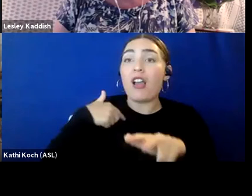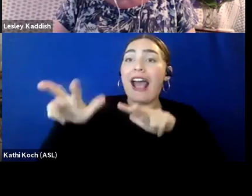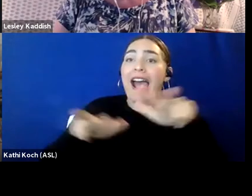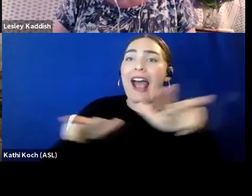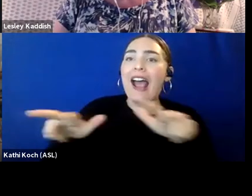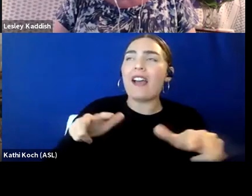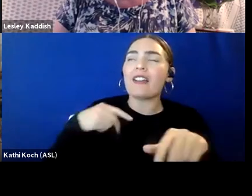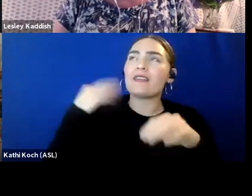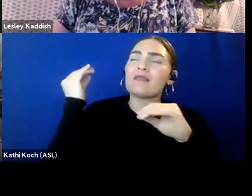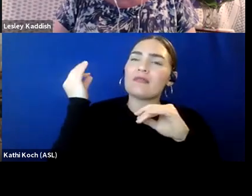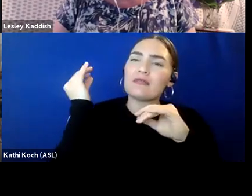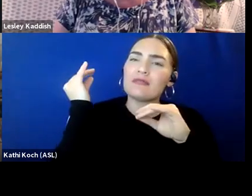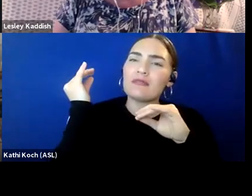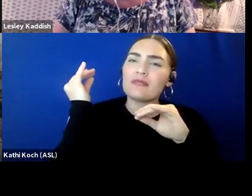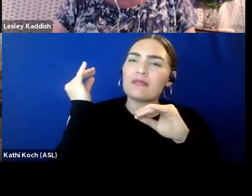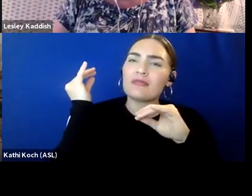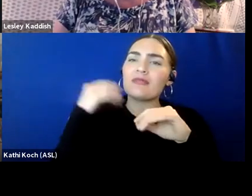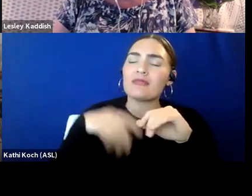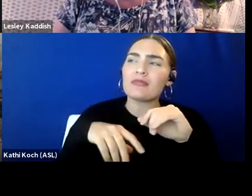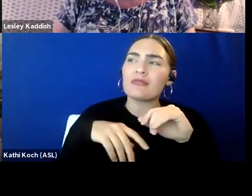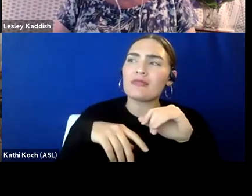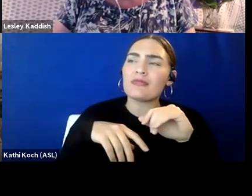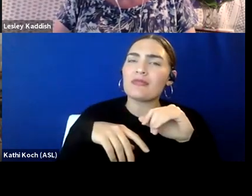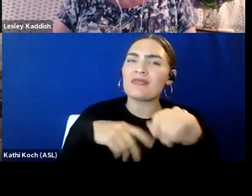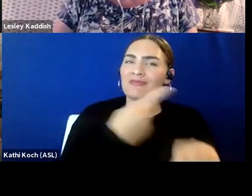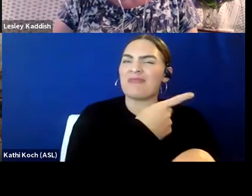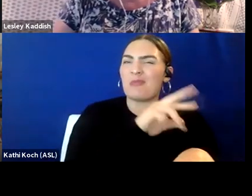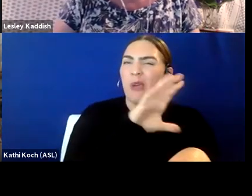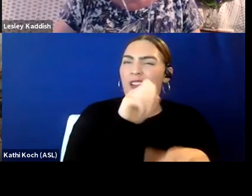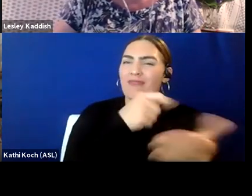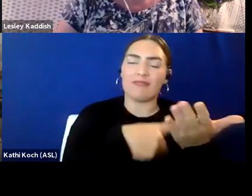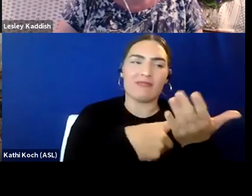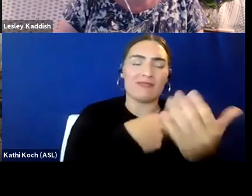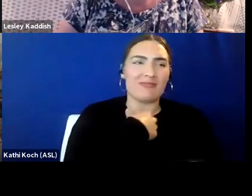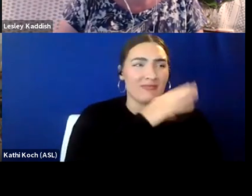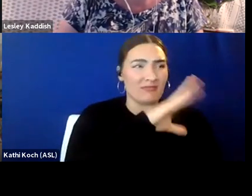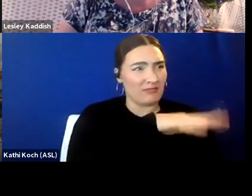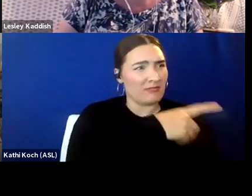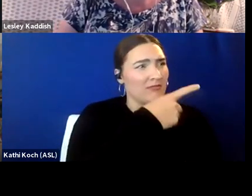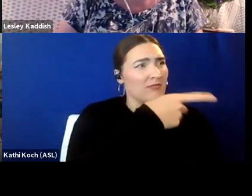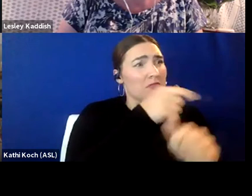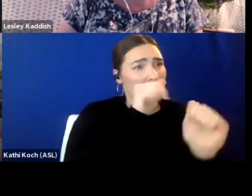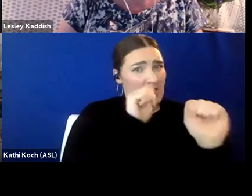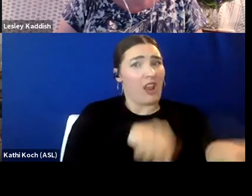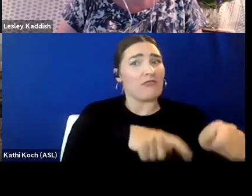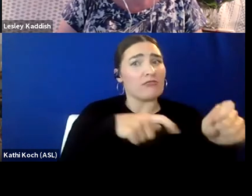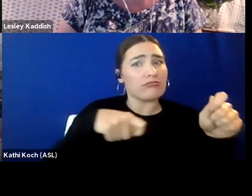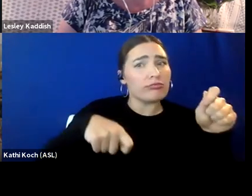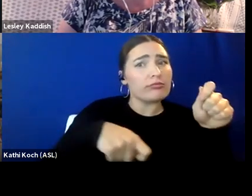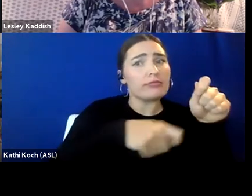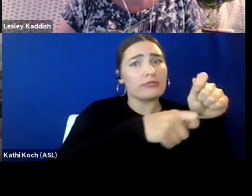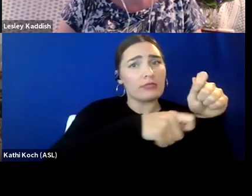And Rebecca and I talked about it and I said, can you play me a piece that is